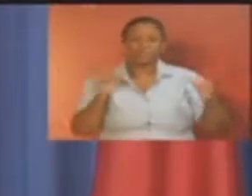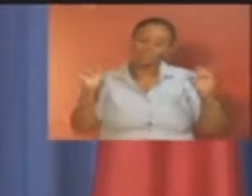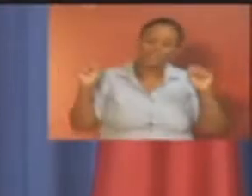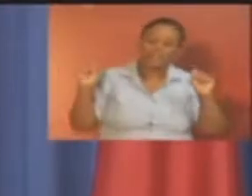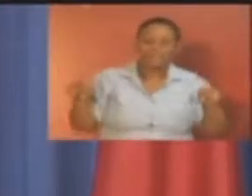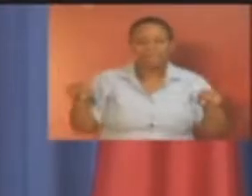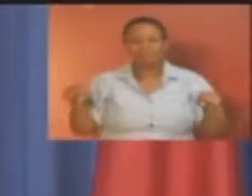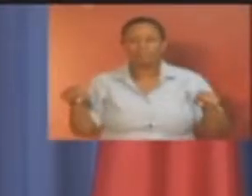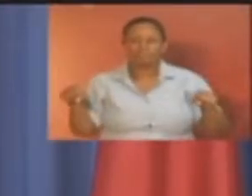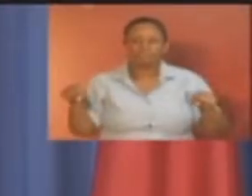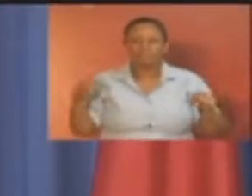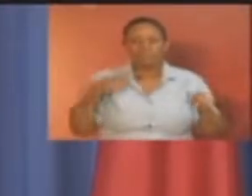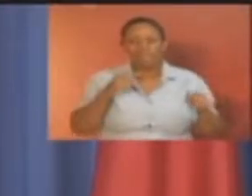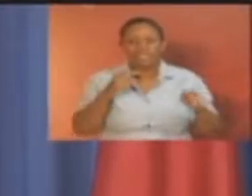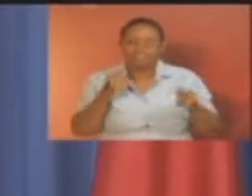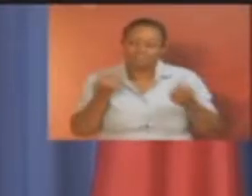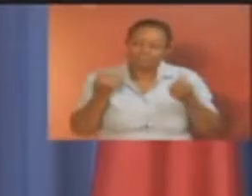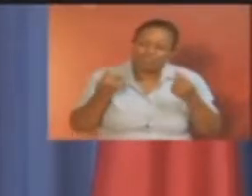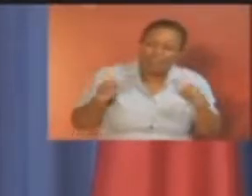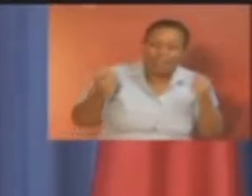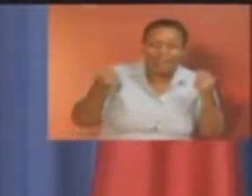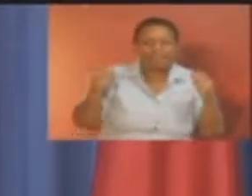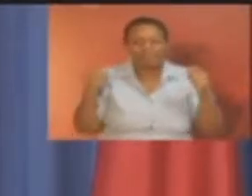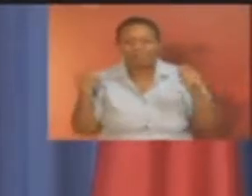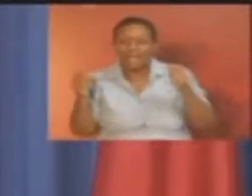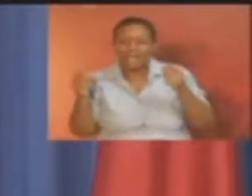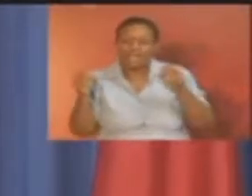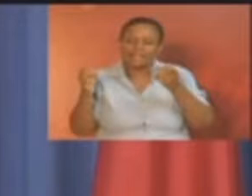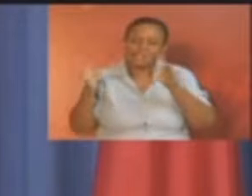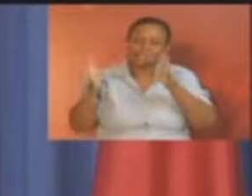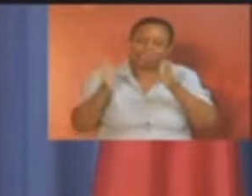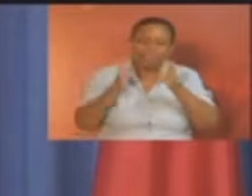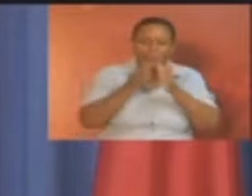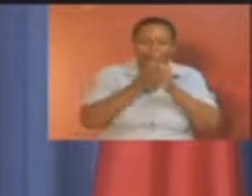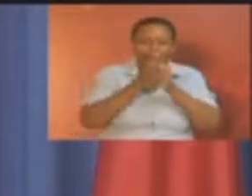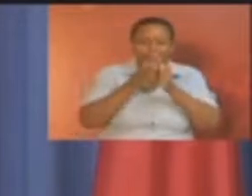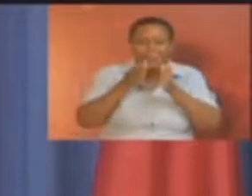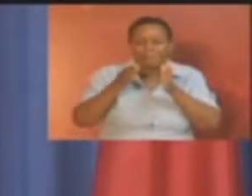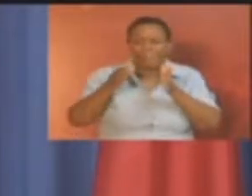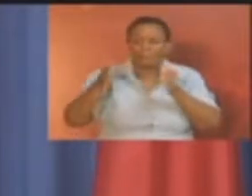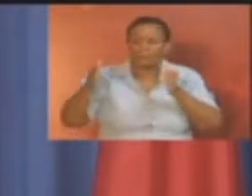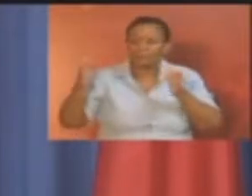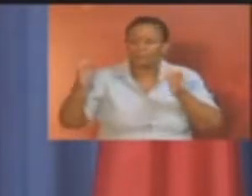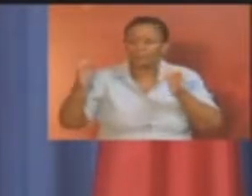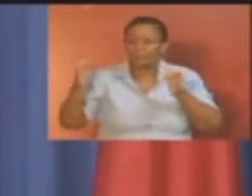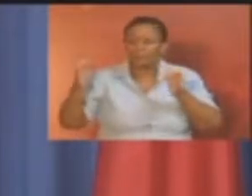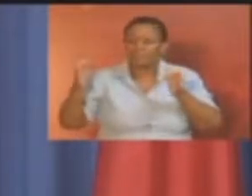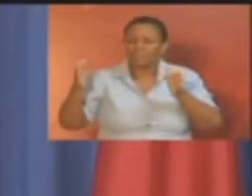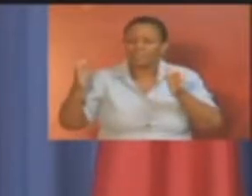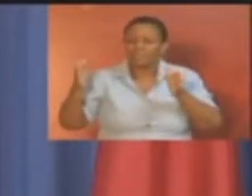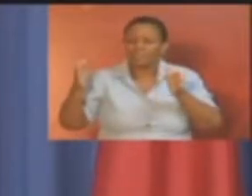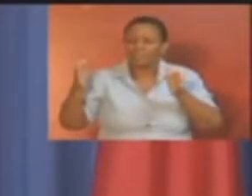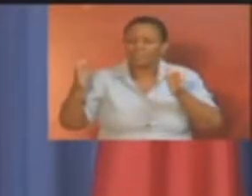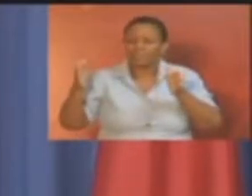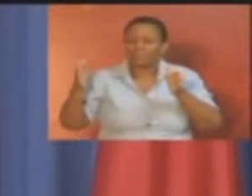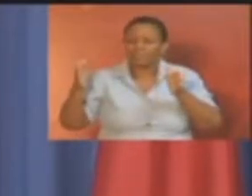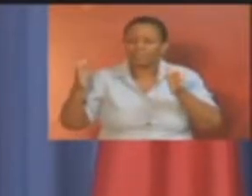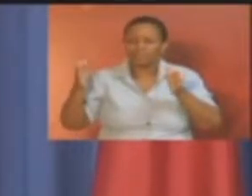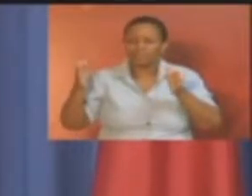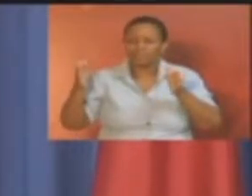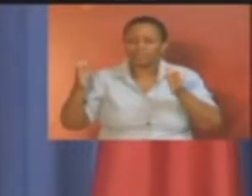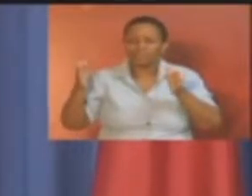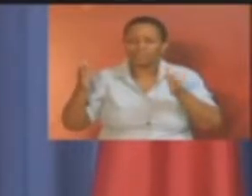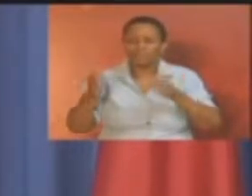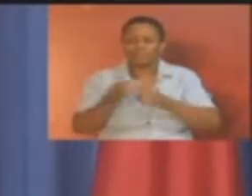increasing the capacity on a phased basis using human resources that are being deployed and shared from the